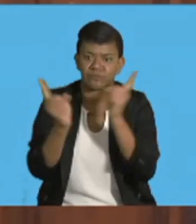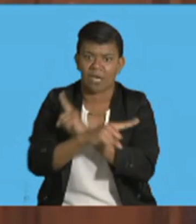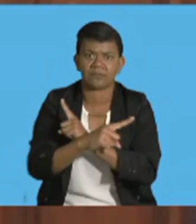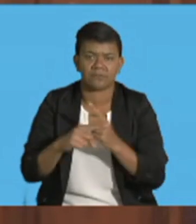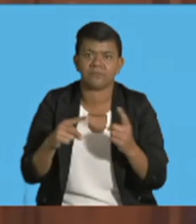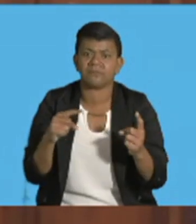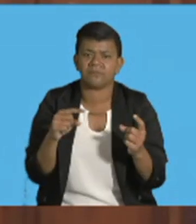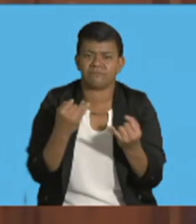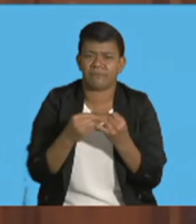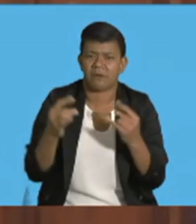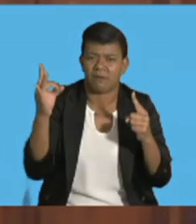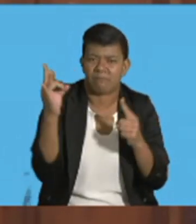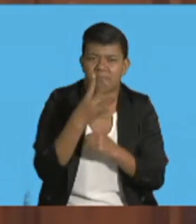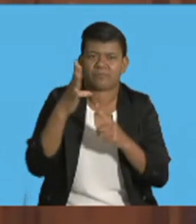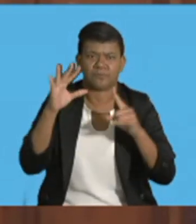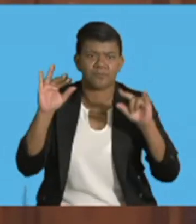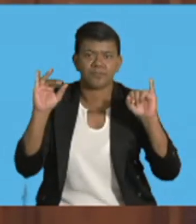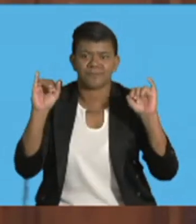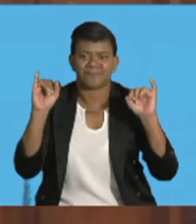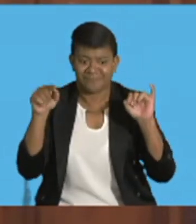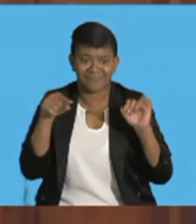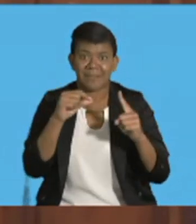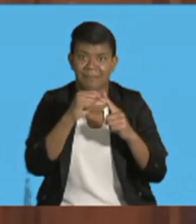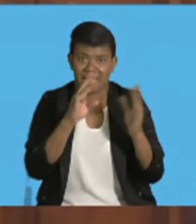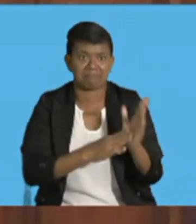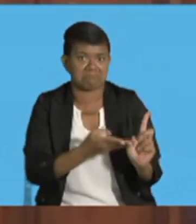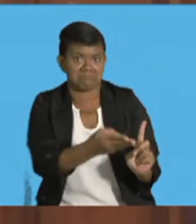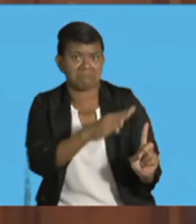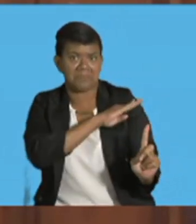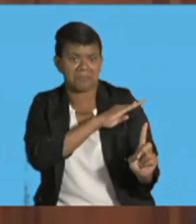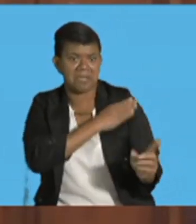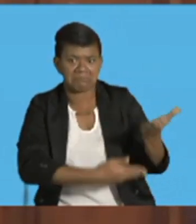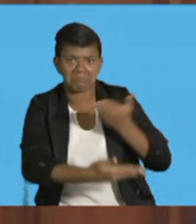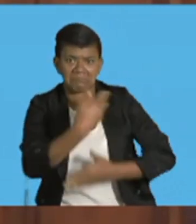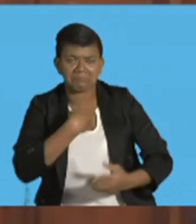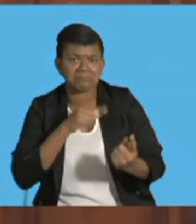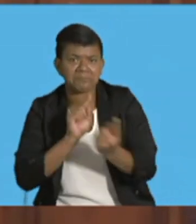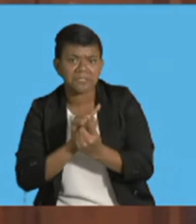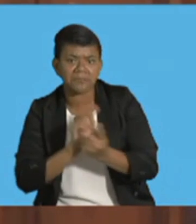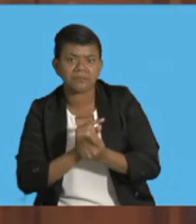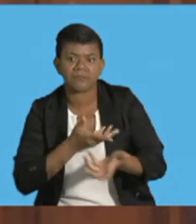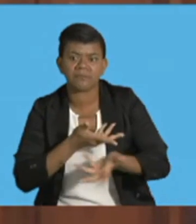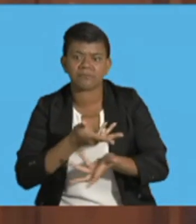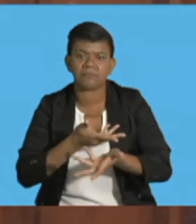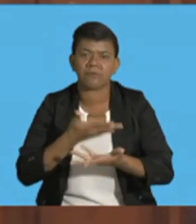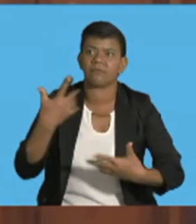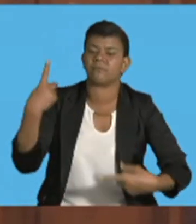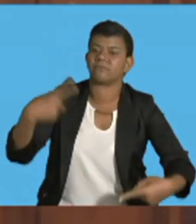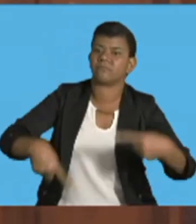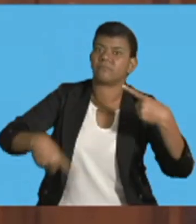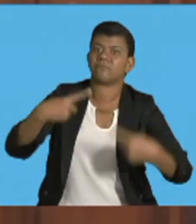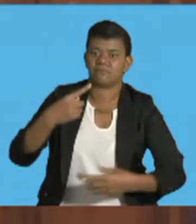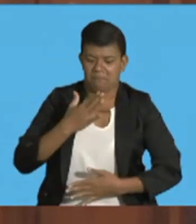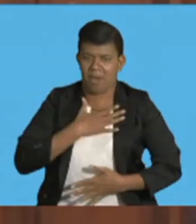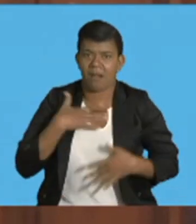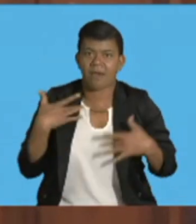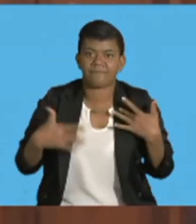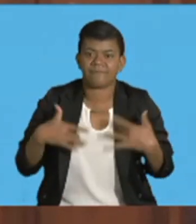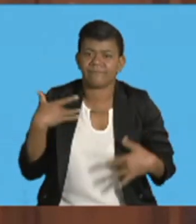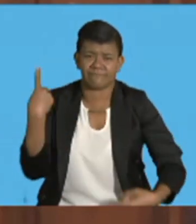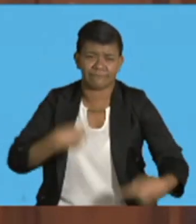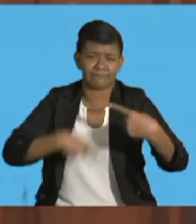civil society, the private sector and academia on Fiji's development policies. And I applaud your commitment